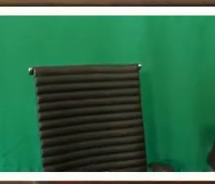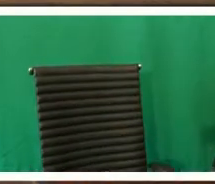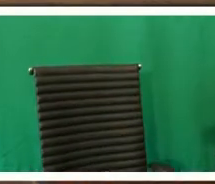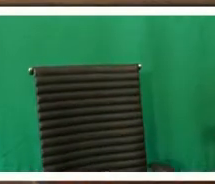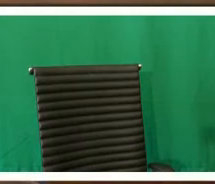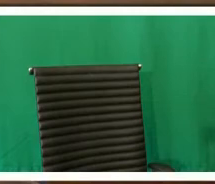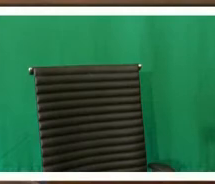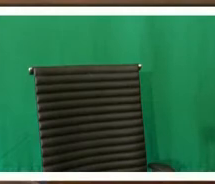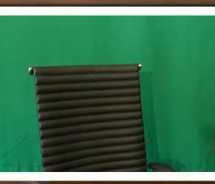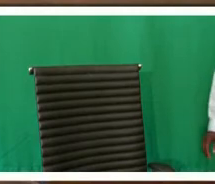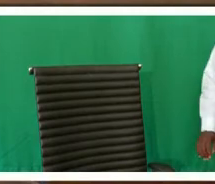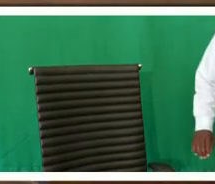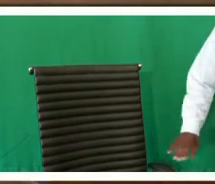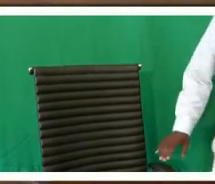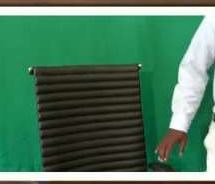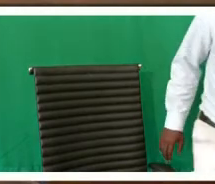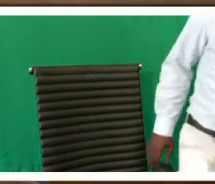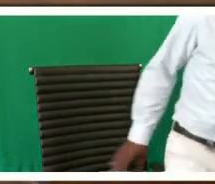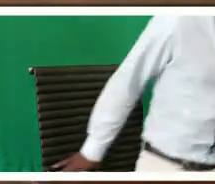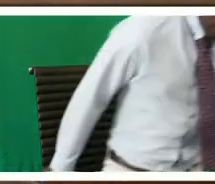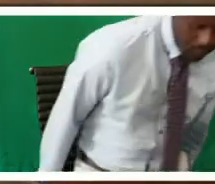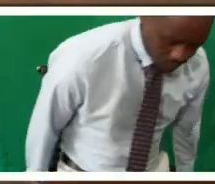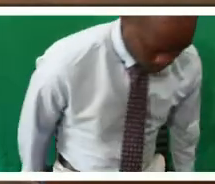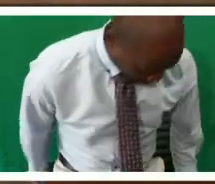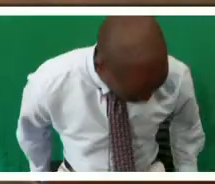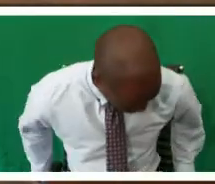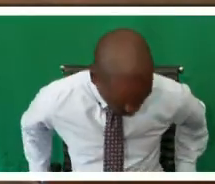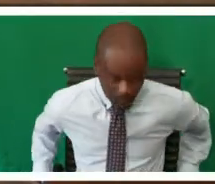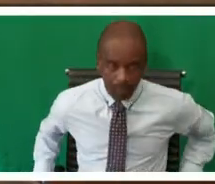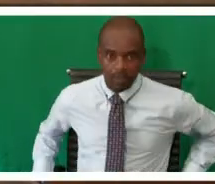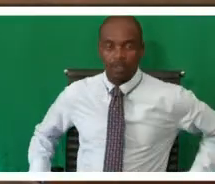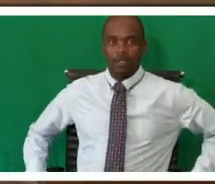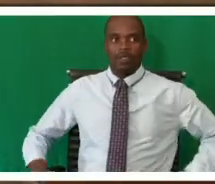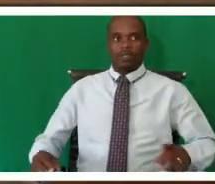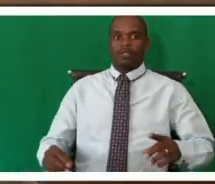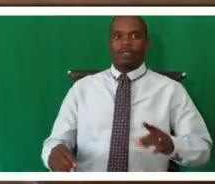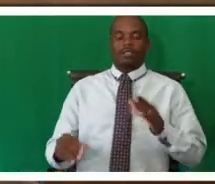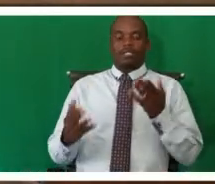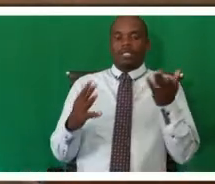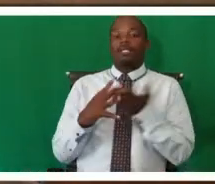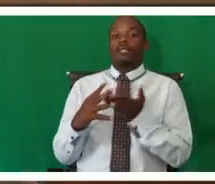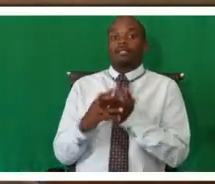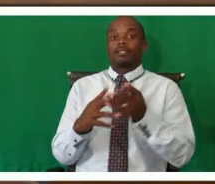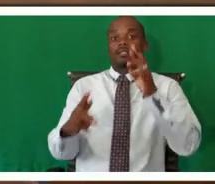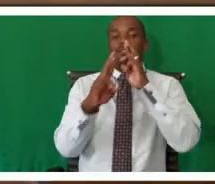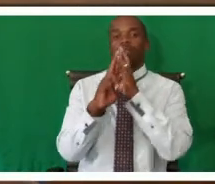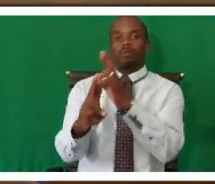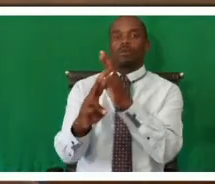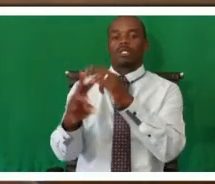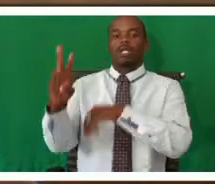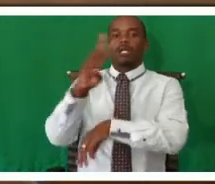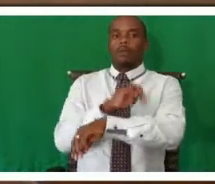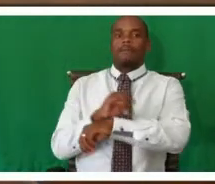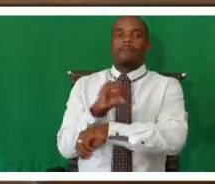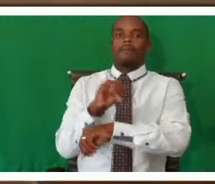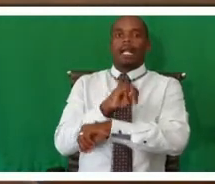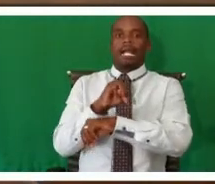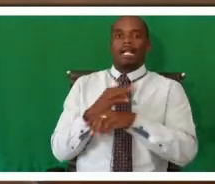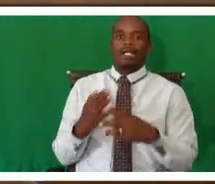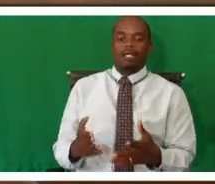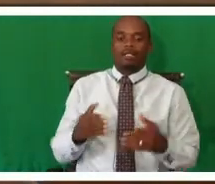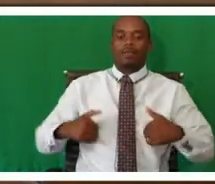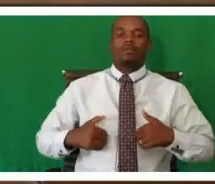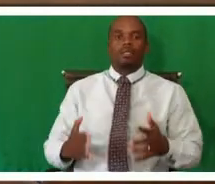A database of fraud and corruption cases reported in municipalities has been created. Some of